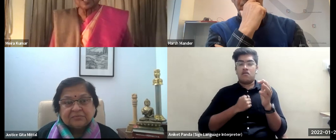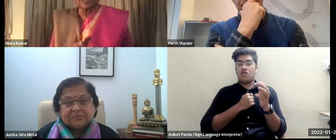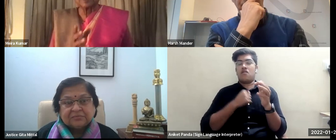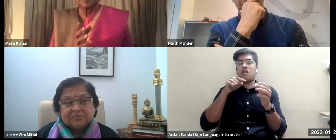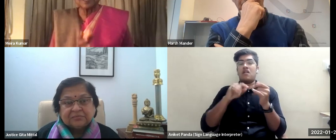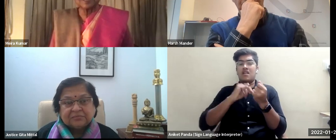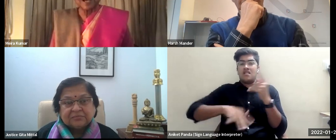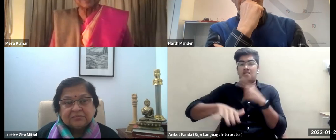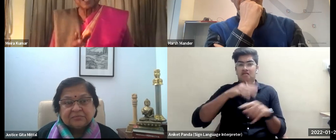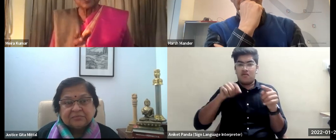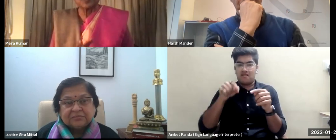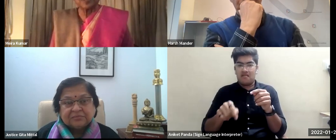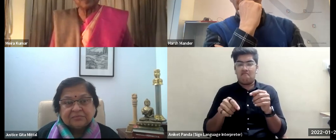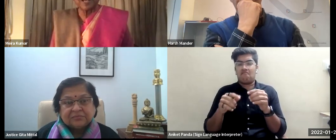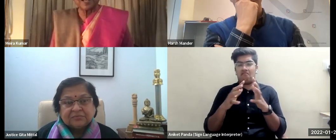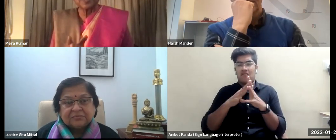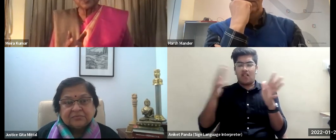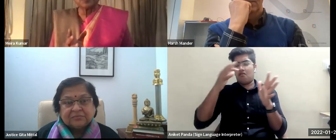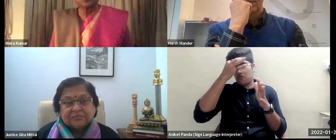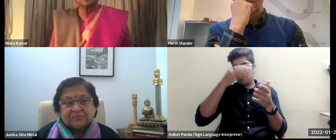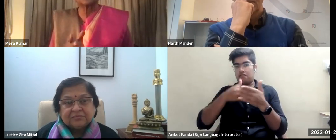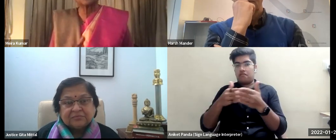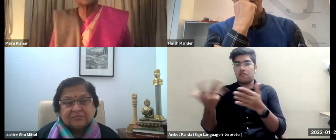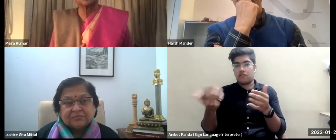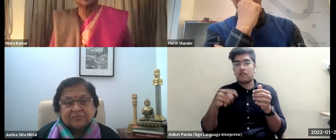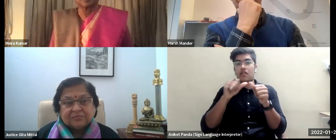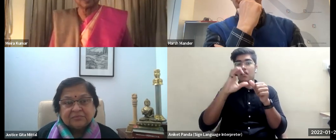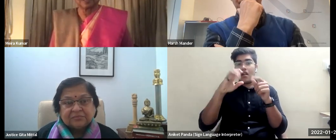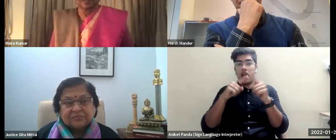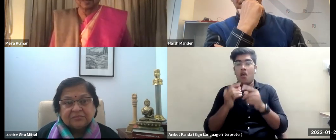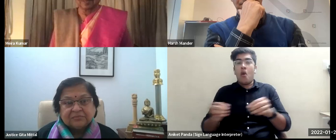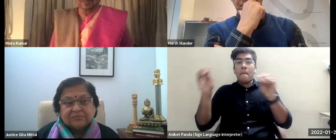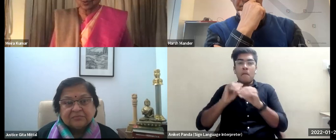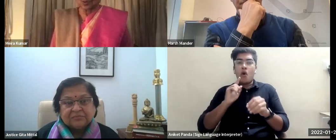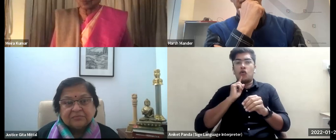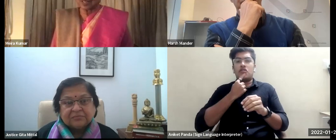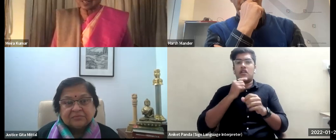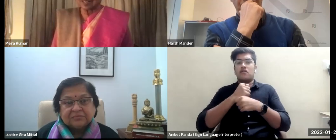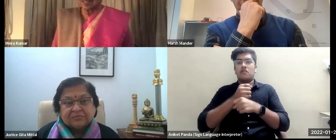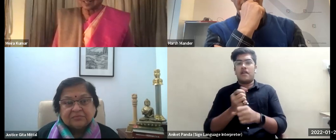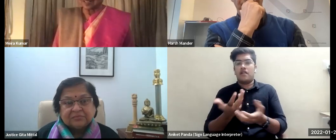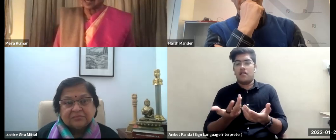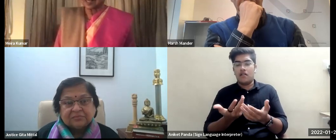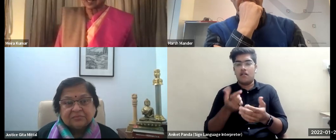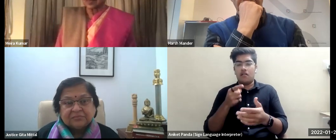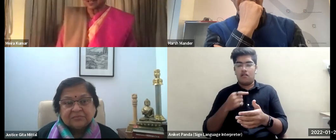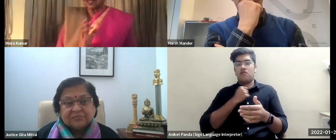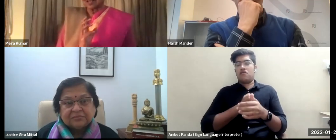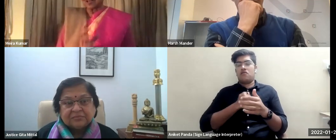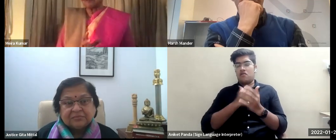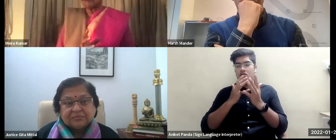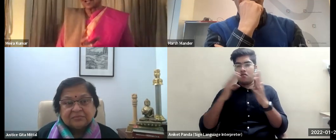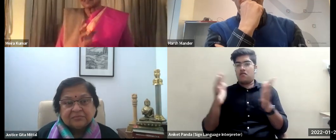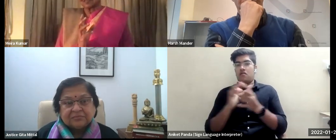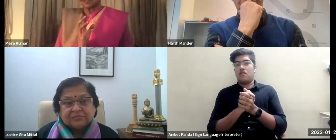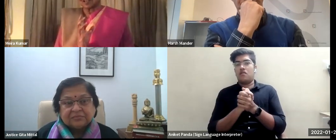was such that these acts had to be made more stringent. So obviously, this